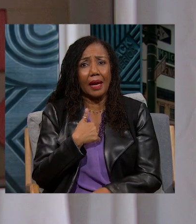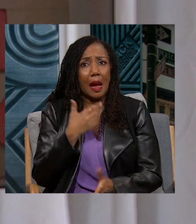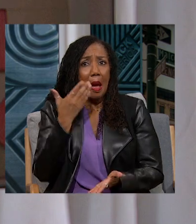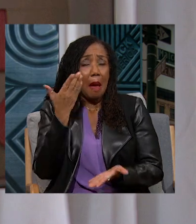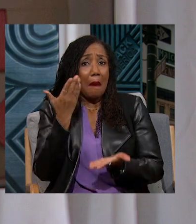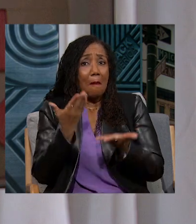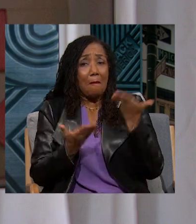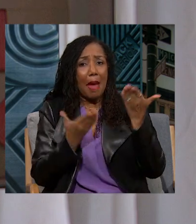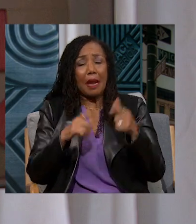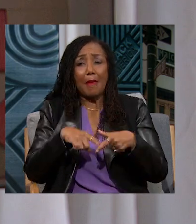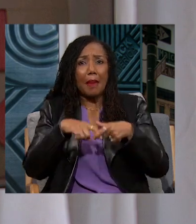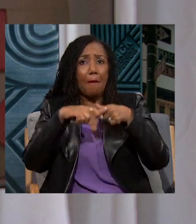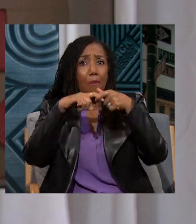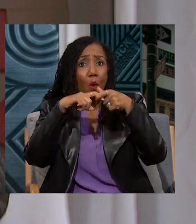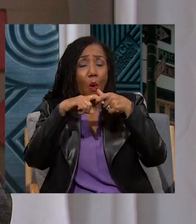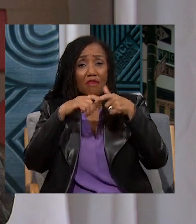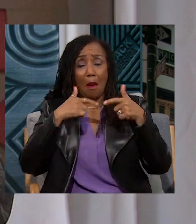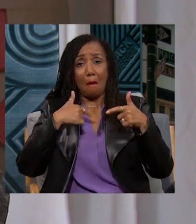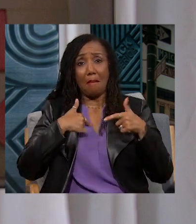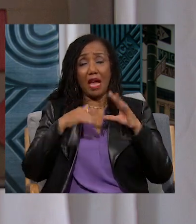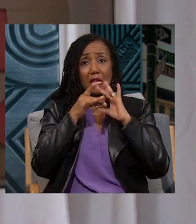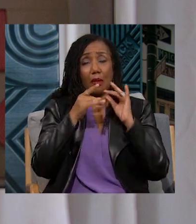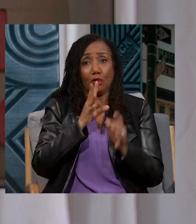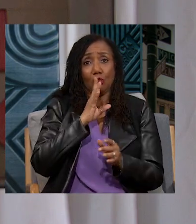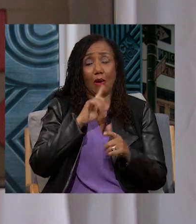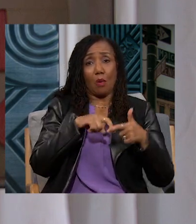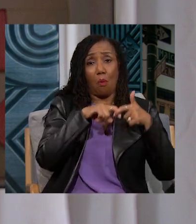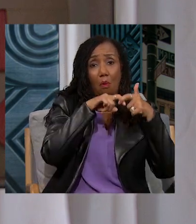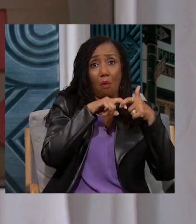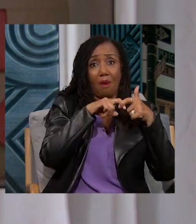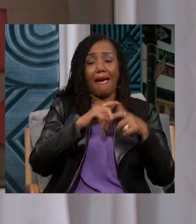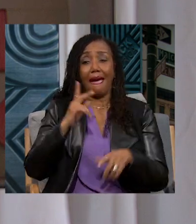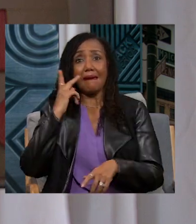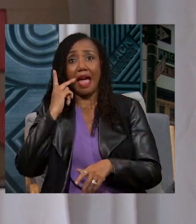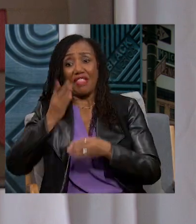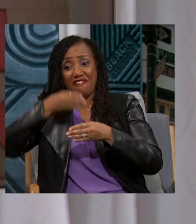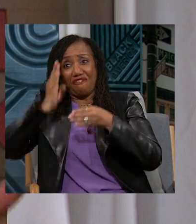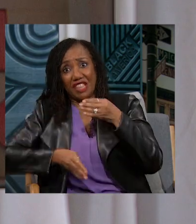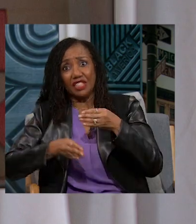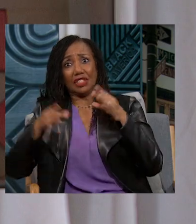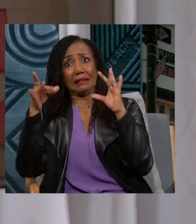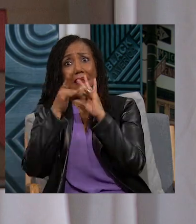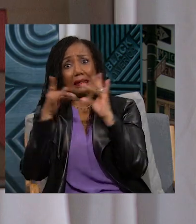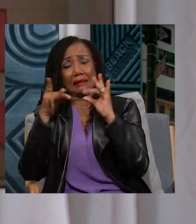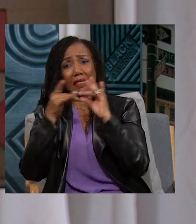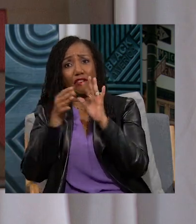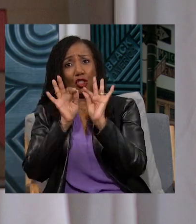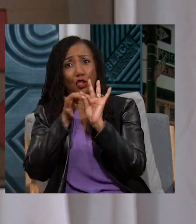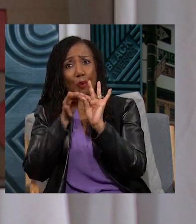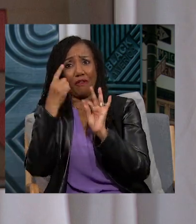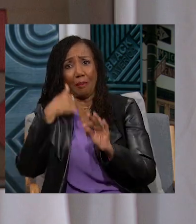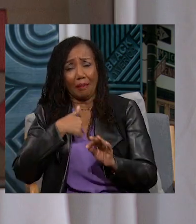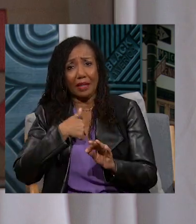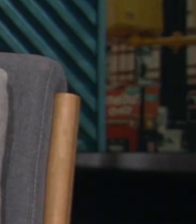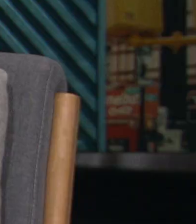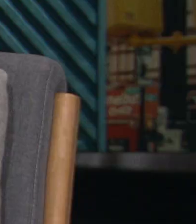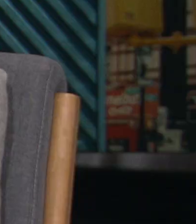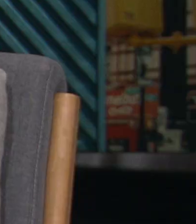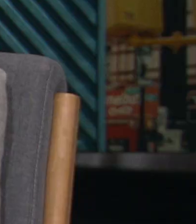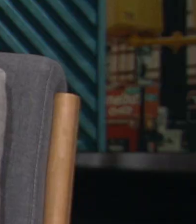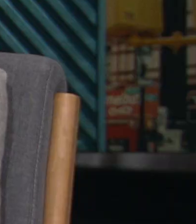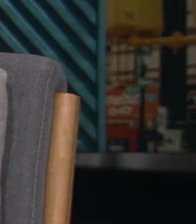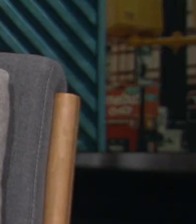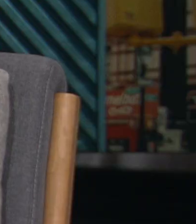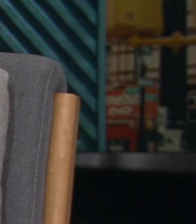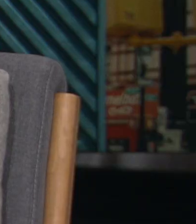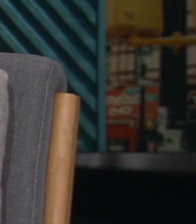a pause between my stopping to speak and Kathleen finishing the interpretation for us. That is